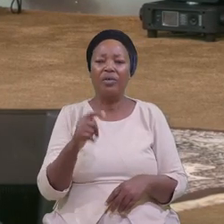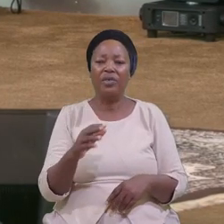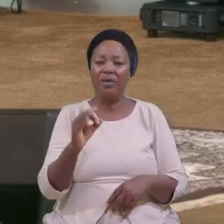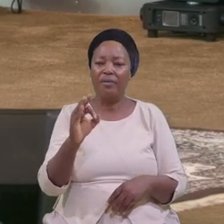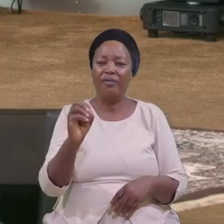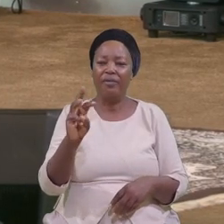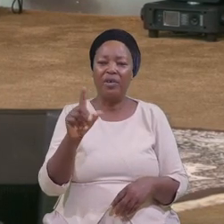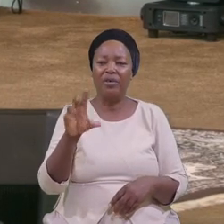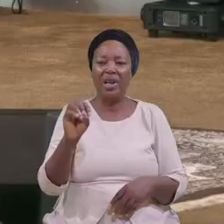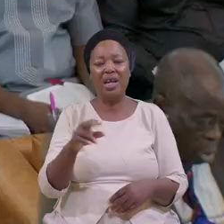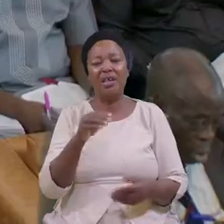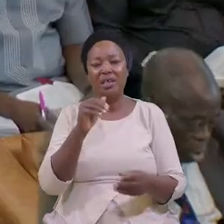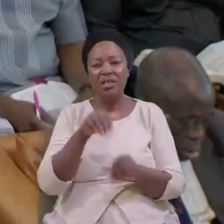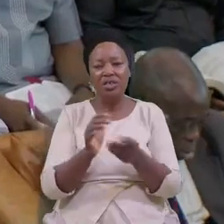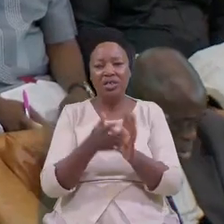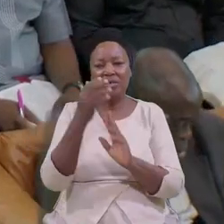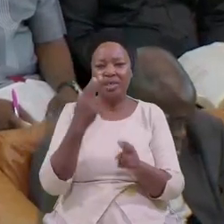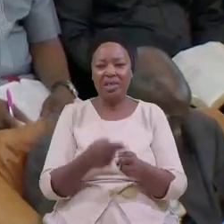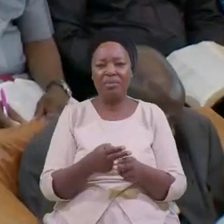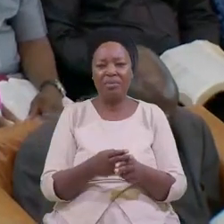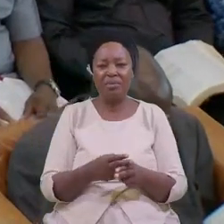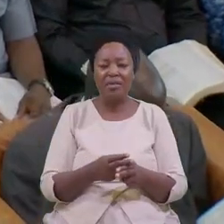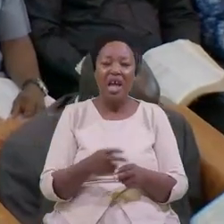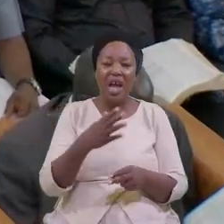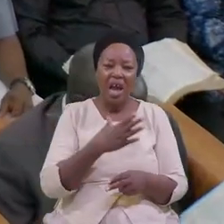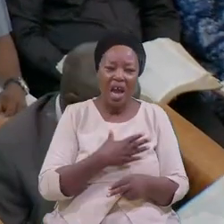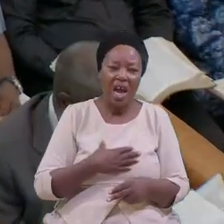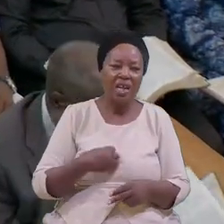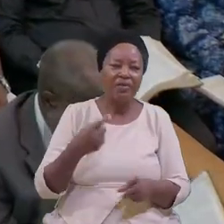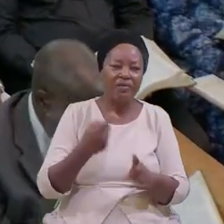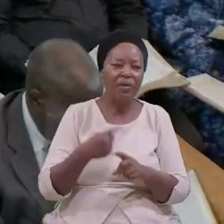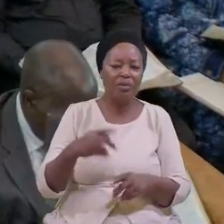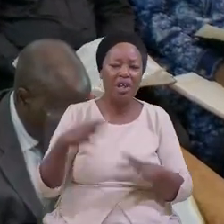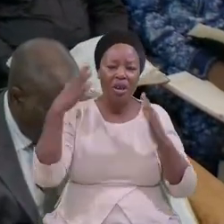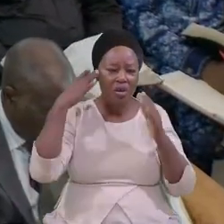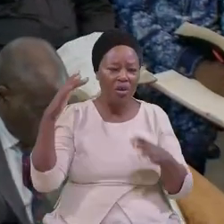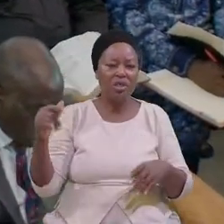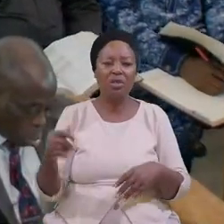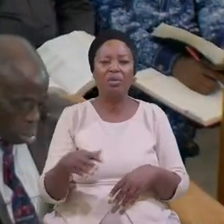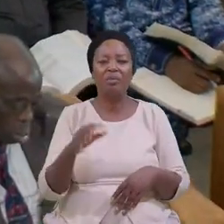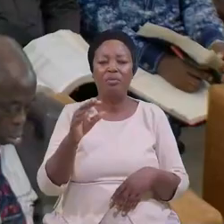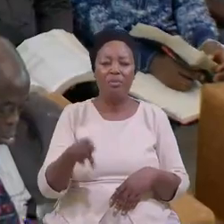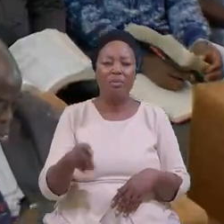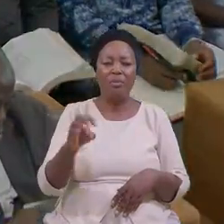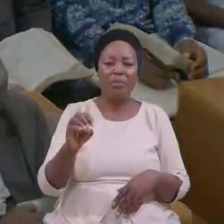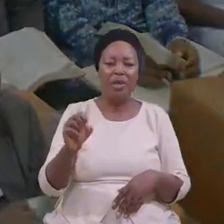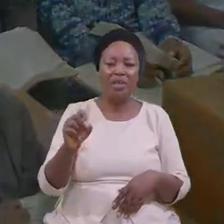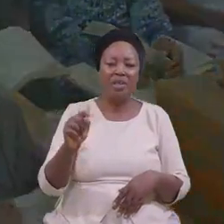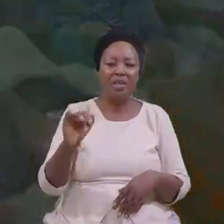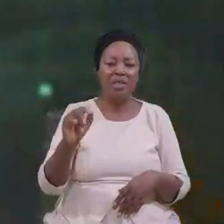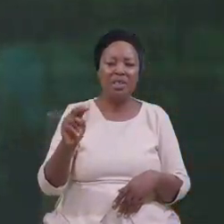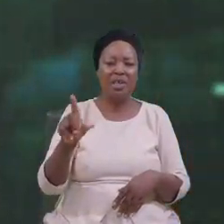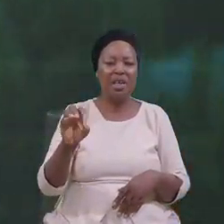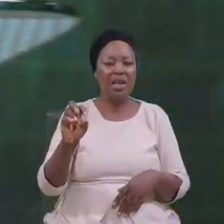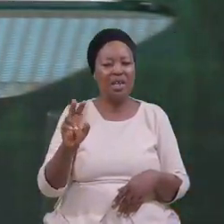there'll be a good amen there. And from the noisome pestilence. What's the snare